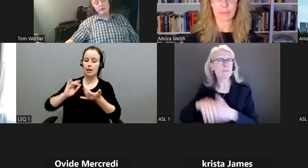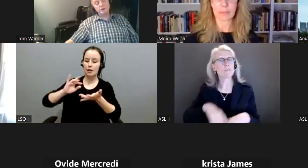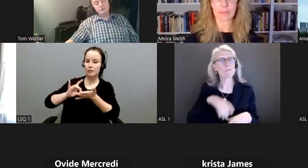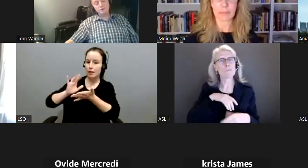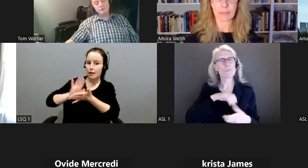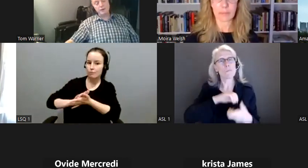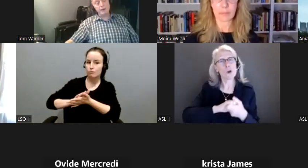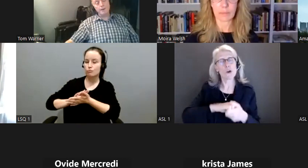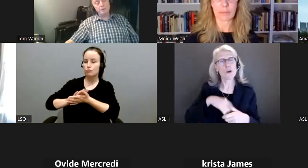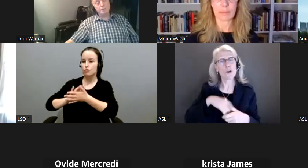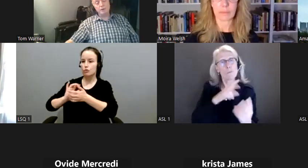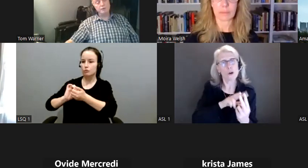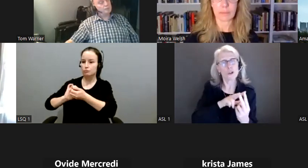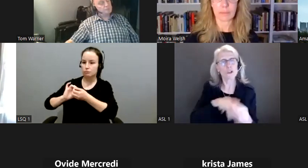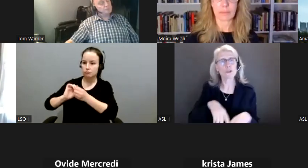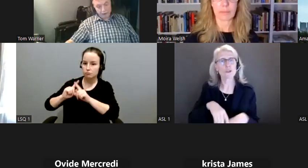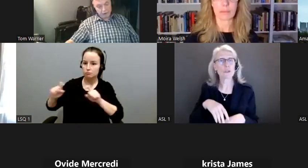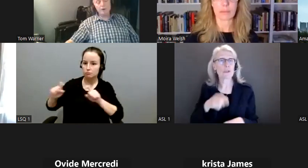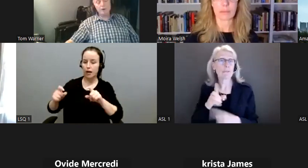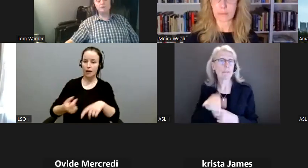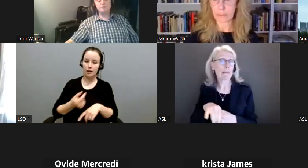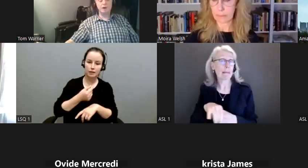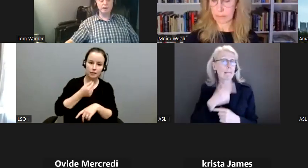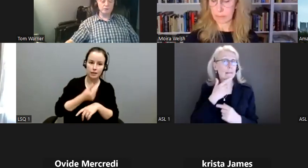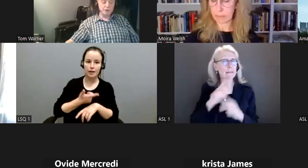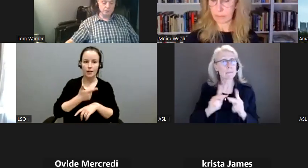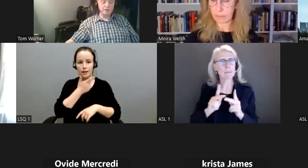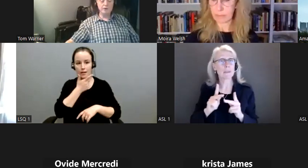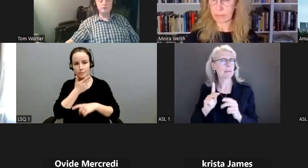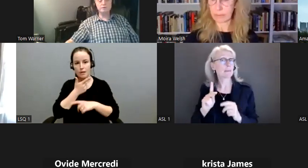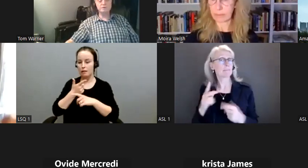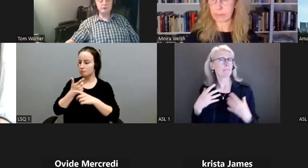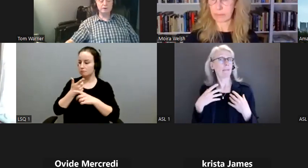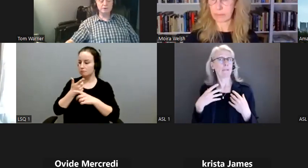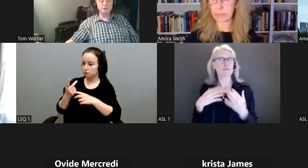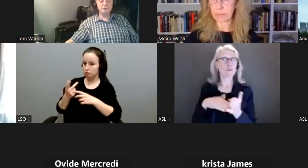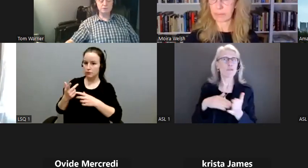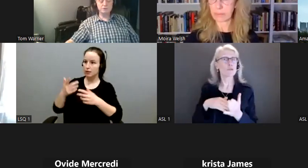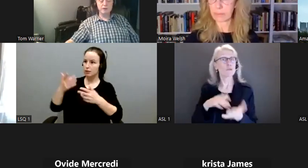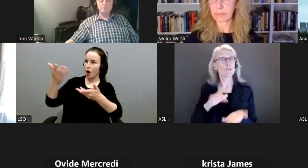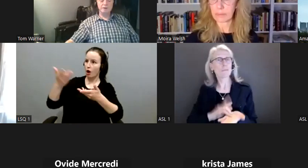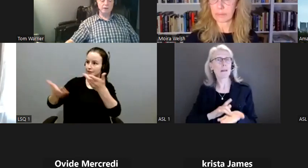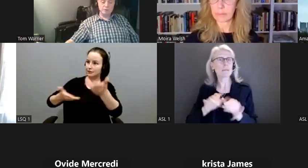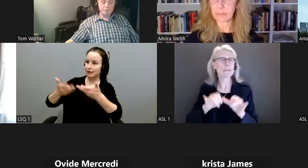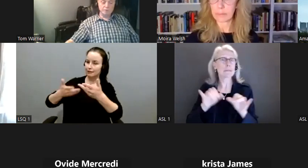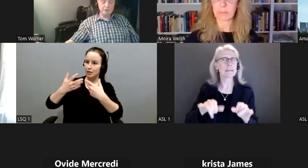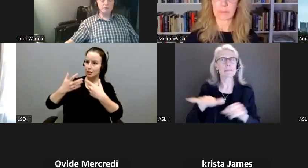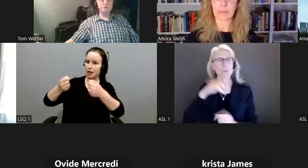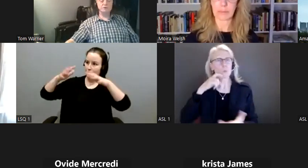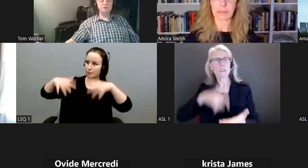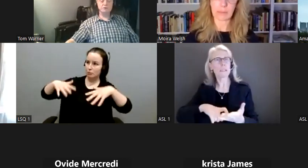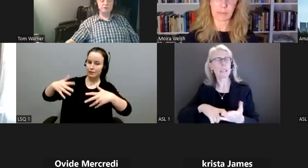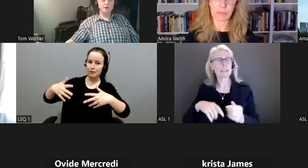gay and lesbian people not being recognized by healthcare providers in terms of being able to make